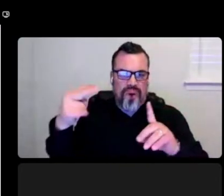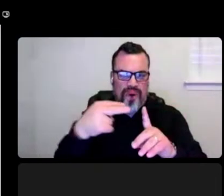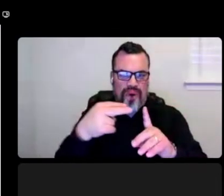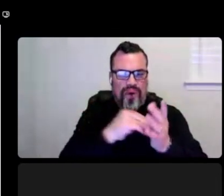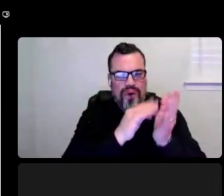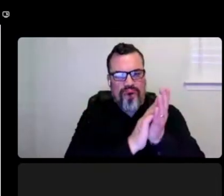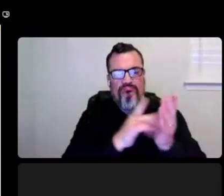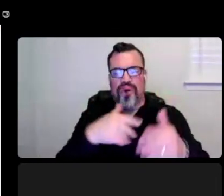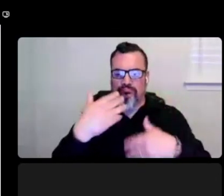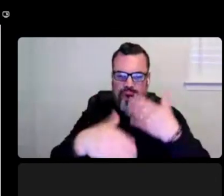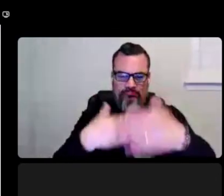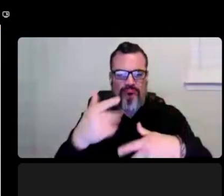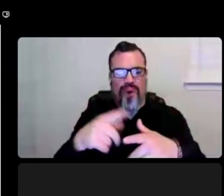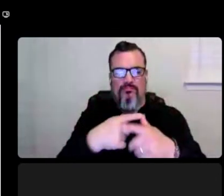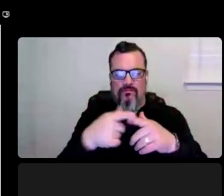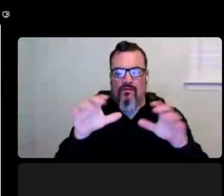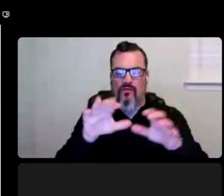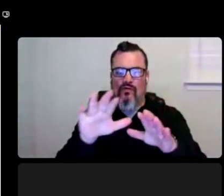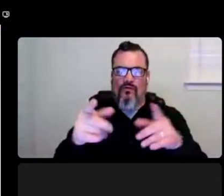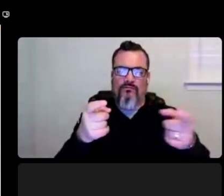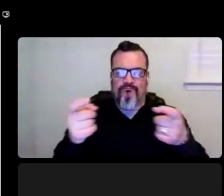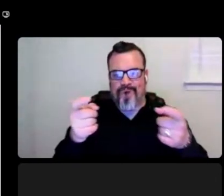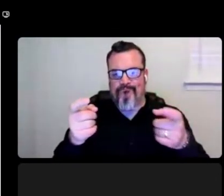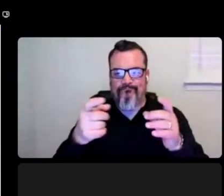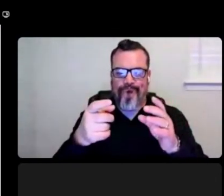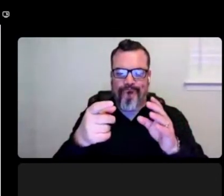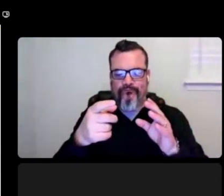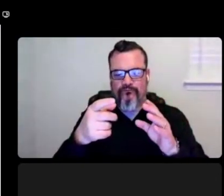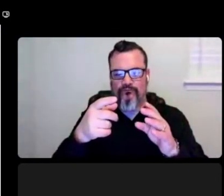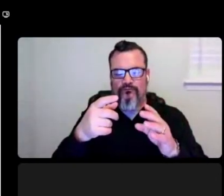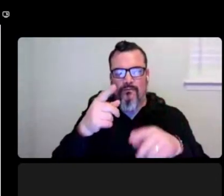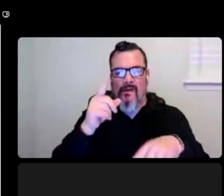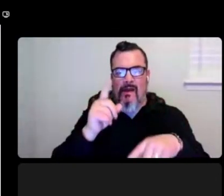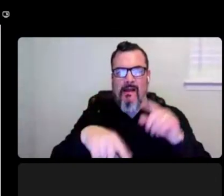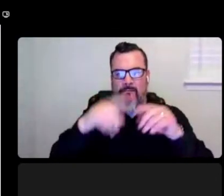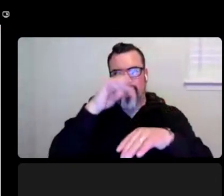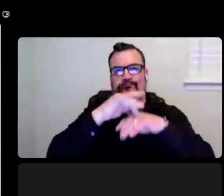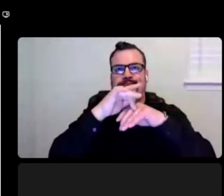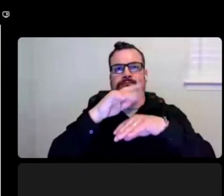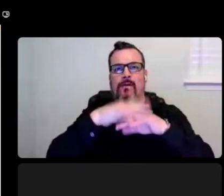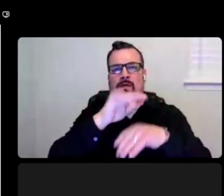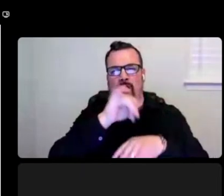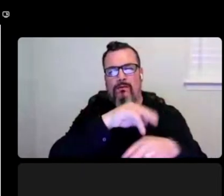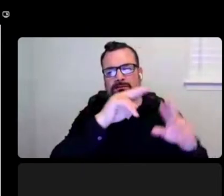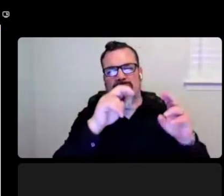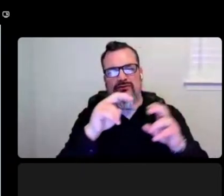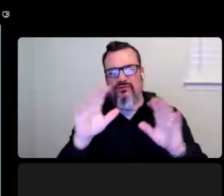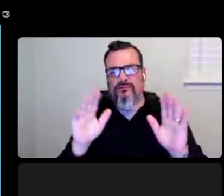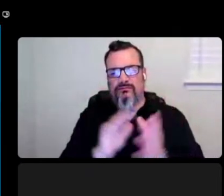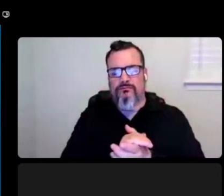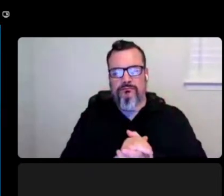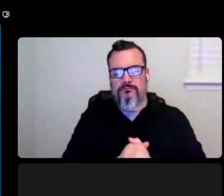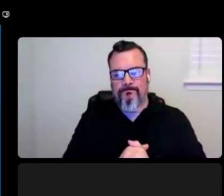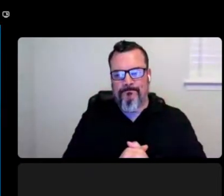move forward, and you do your governance responsibilities. You can't get hung up forever on those issues.